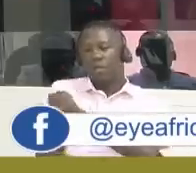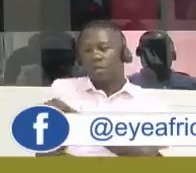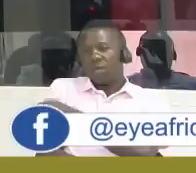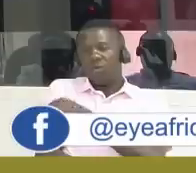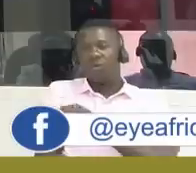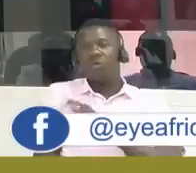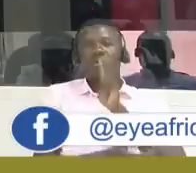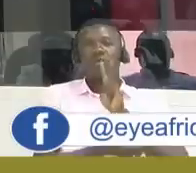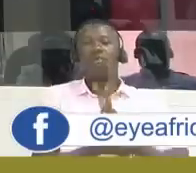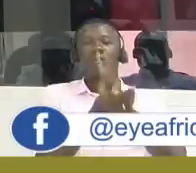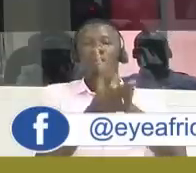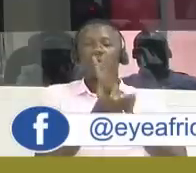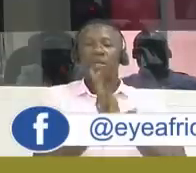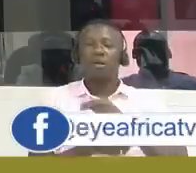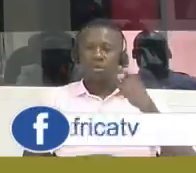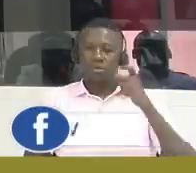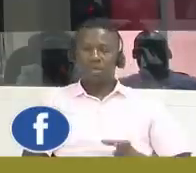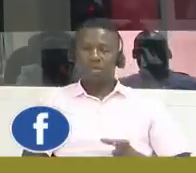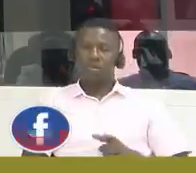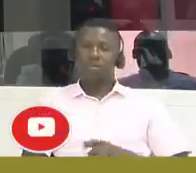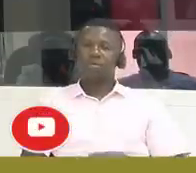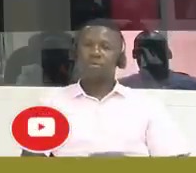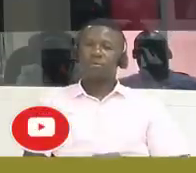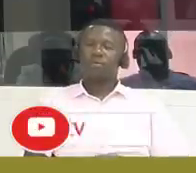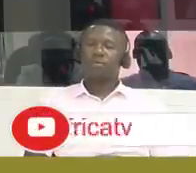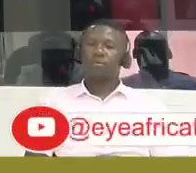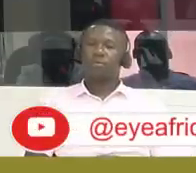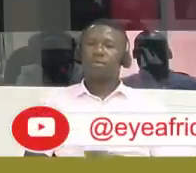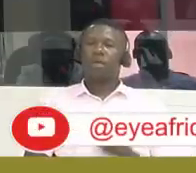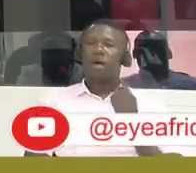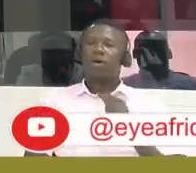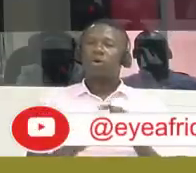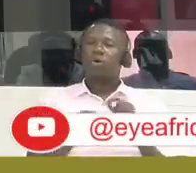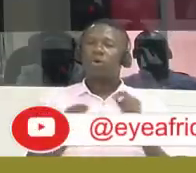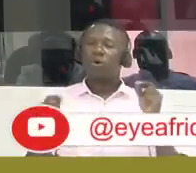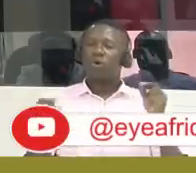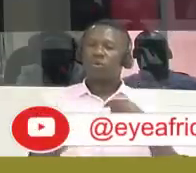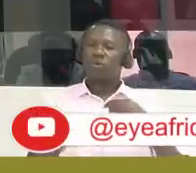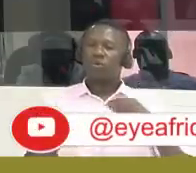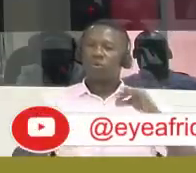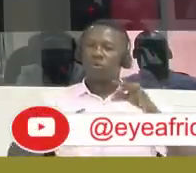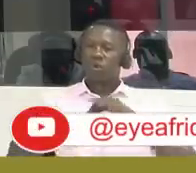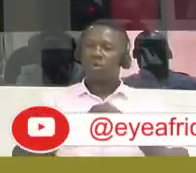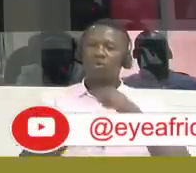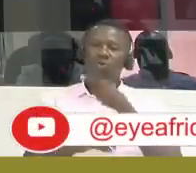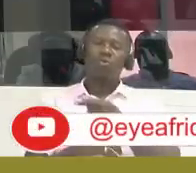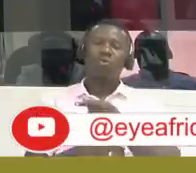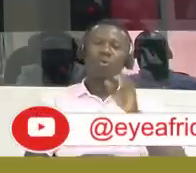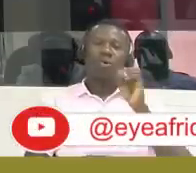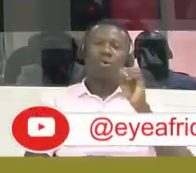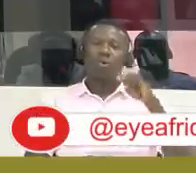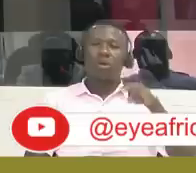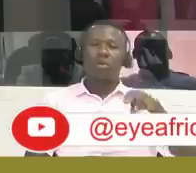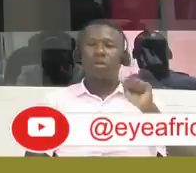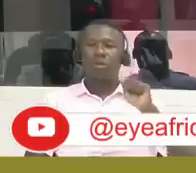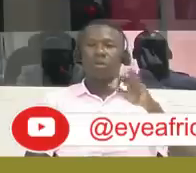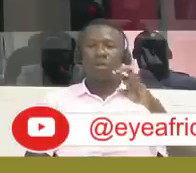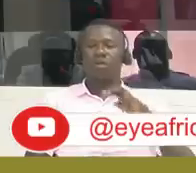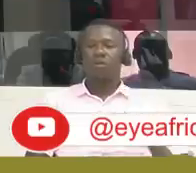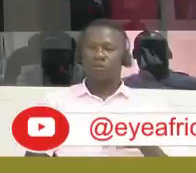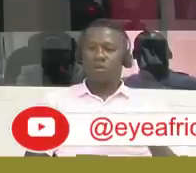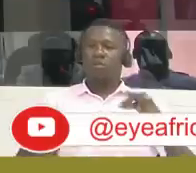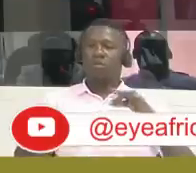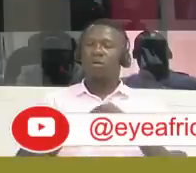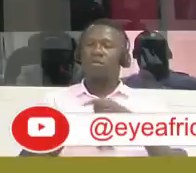For how long were you married to Omar Barrow? We were married for 1 year, 6 months before his